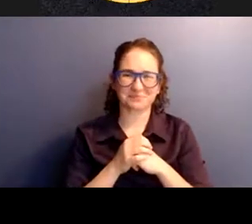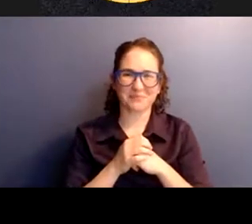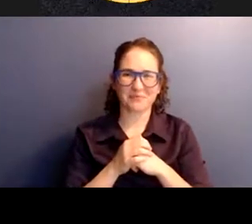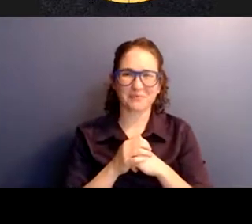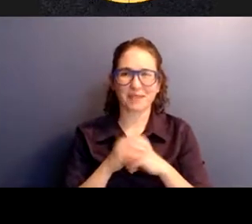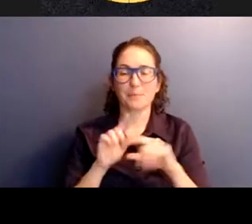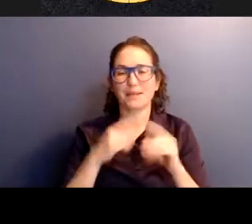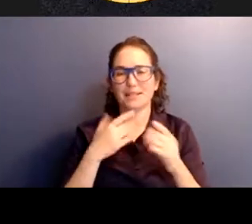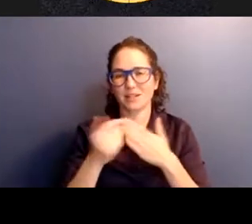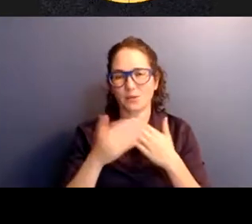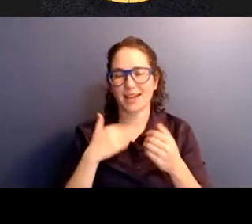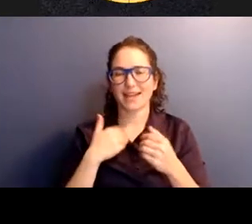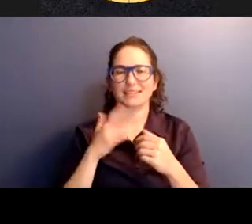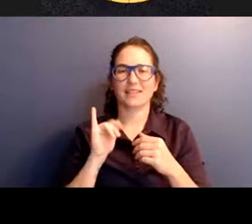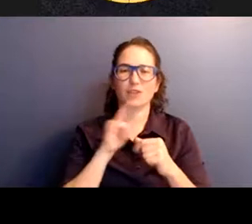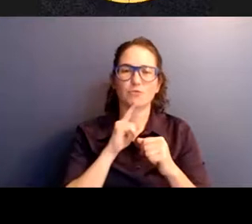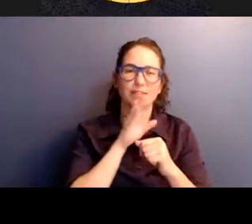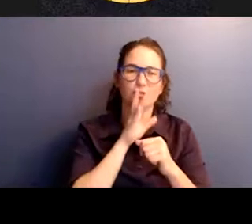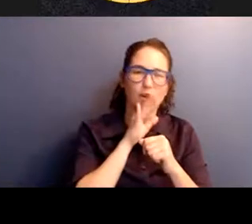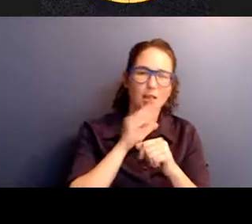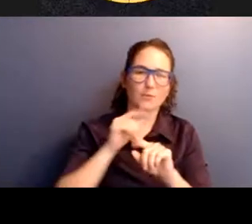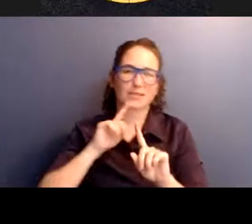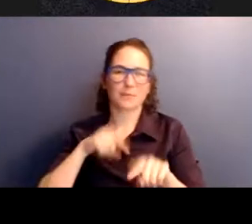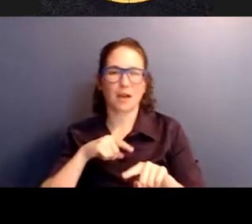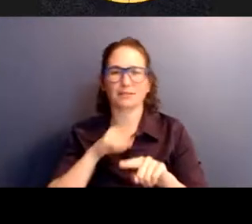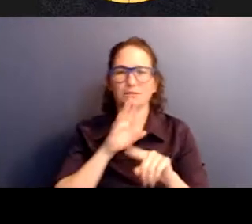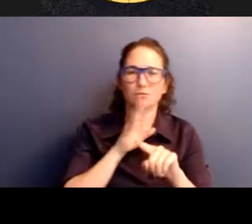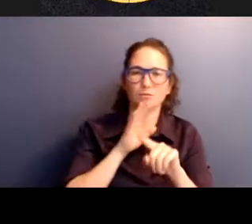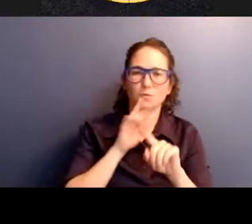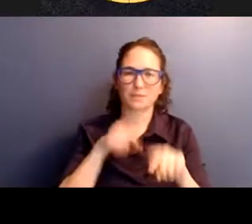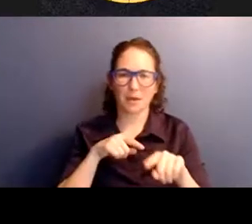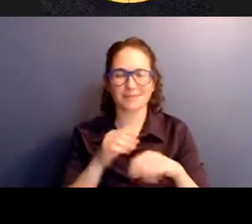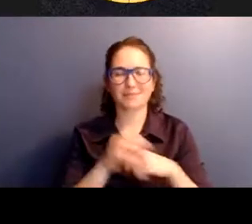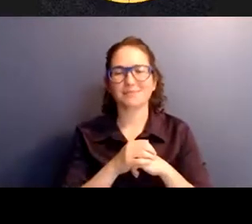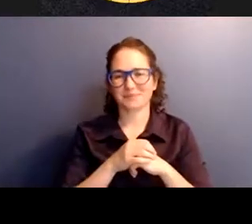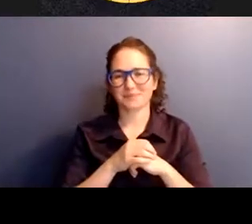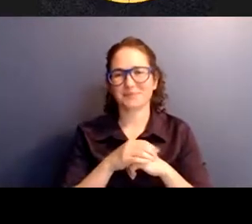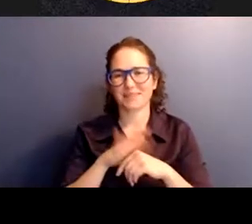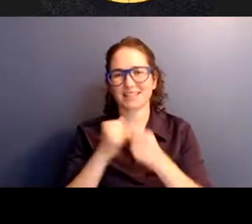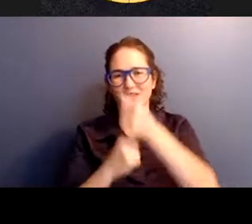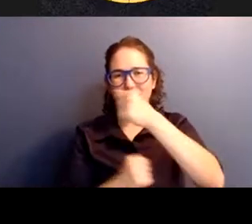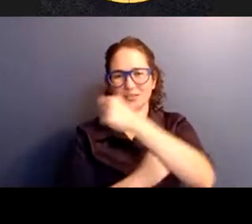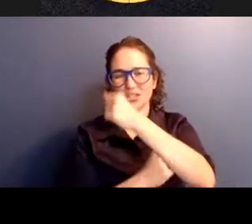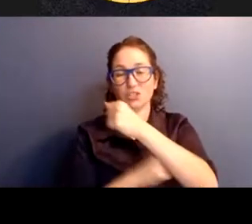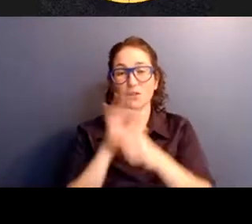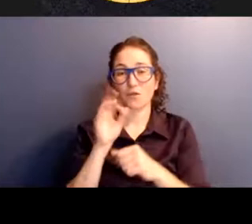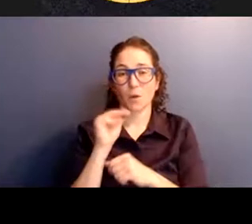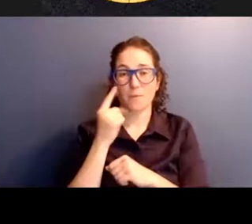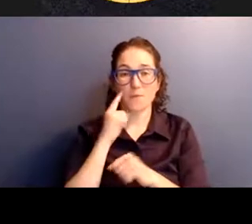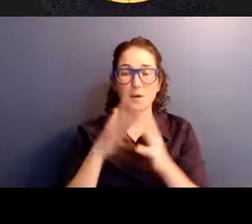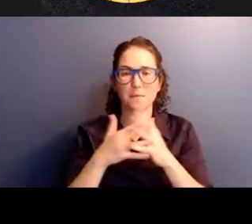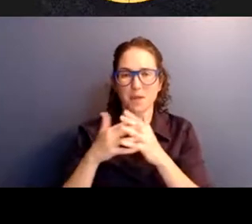it has a call and response form, which of course is a foundational form for American